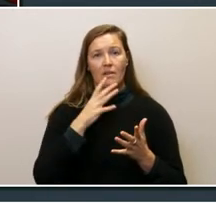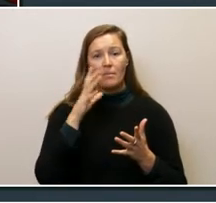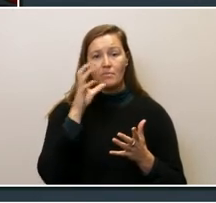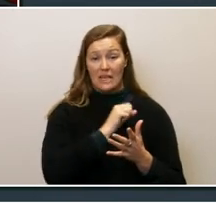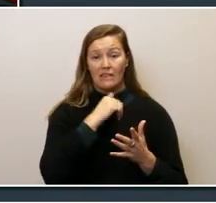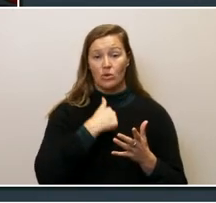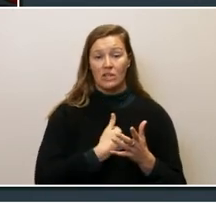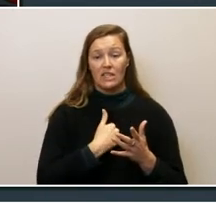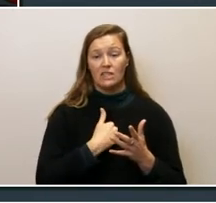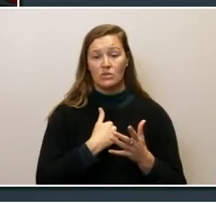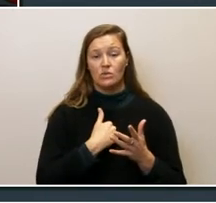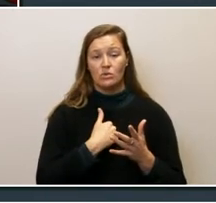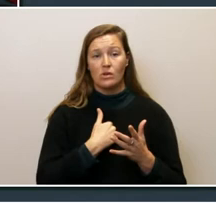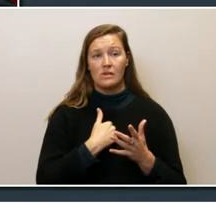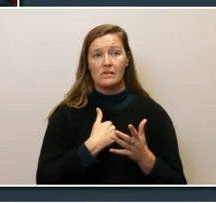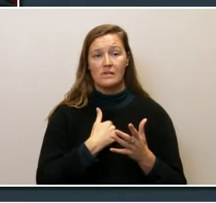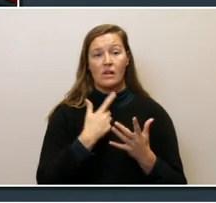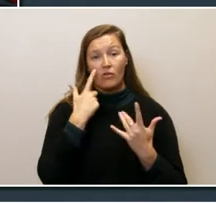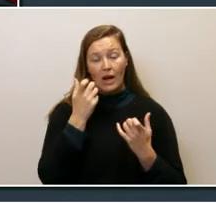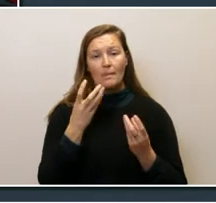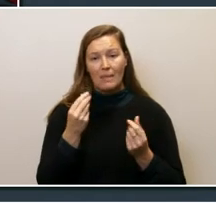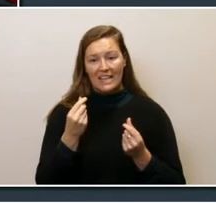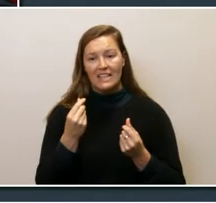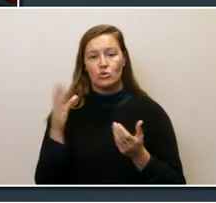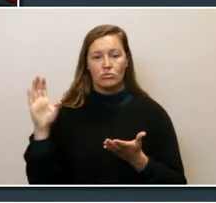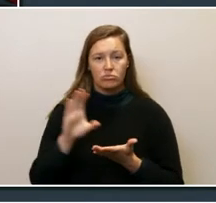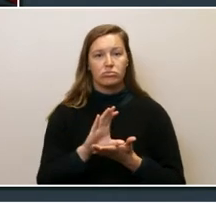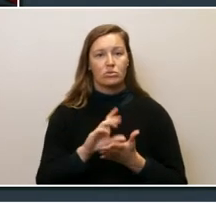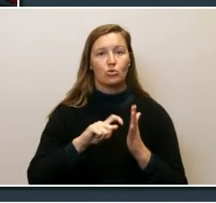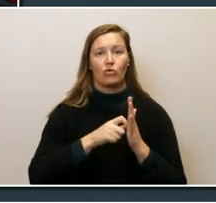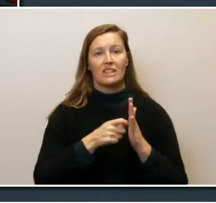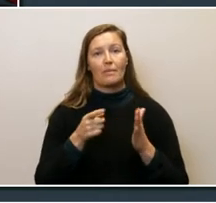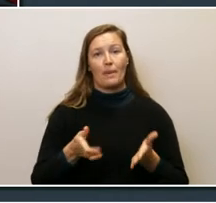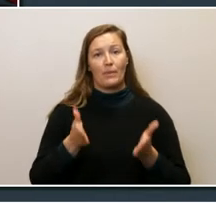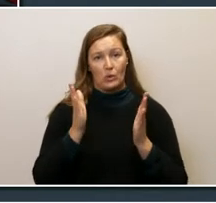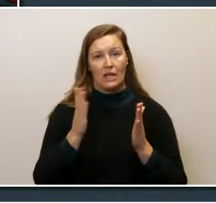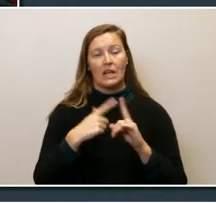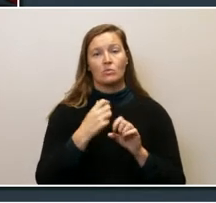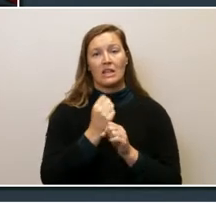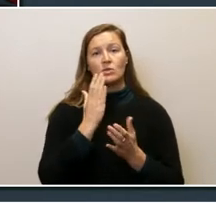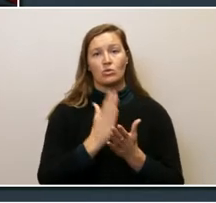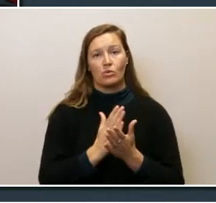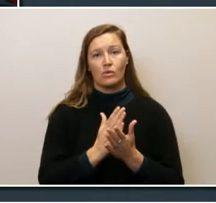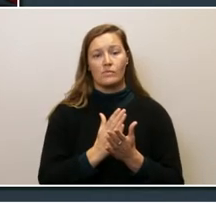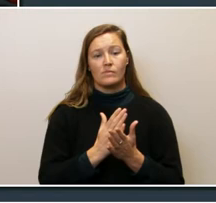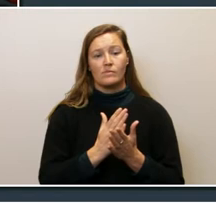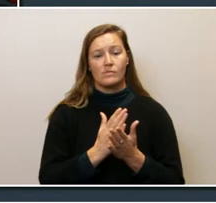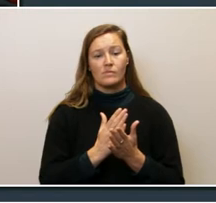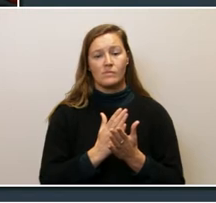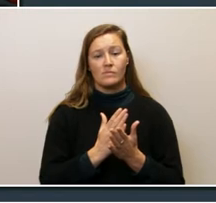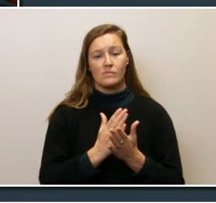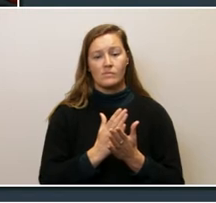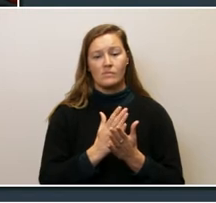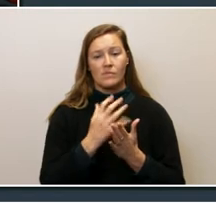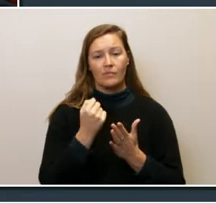find the money and a great degree of urgency to do that building up and to ensure that there is a tenant, whether it's the